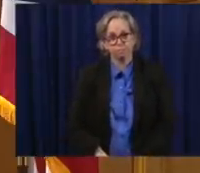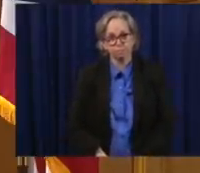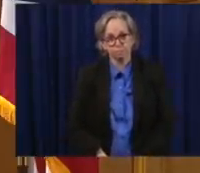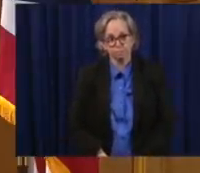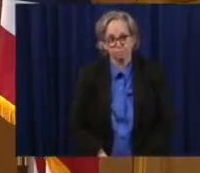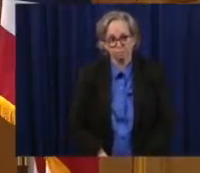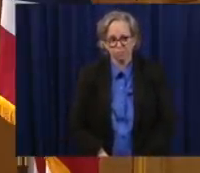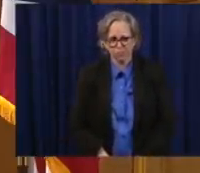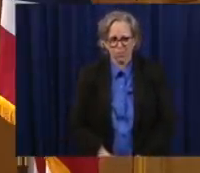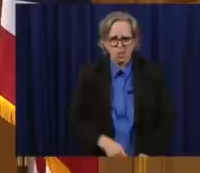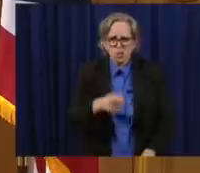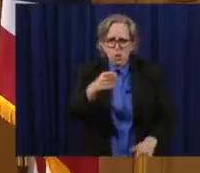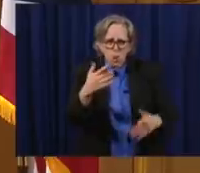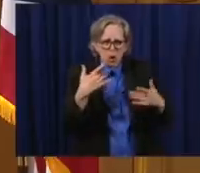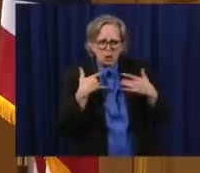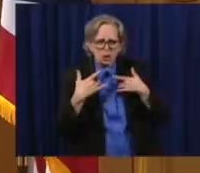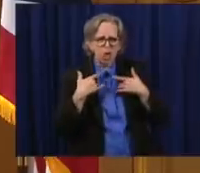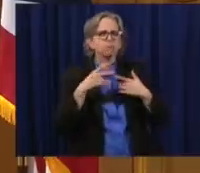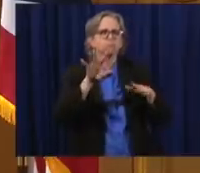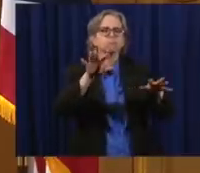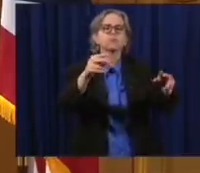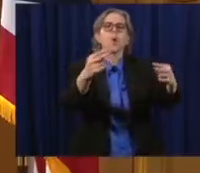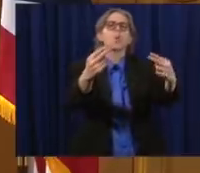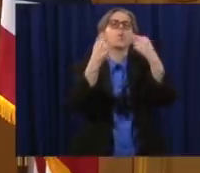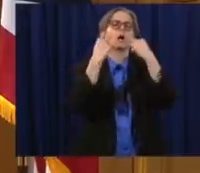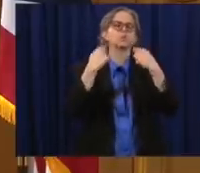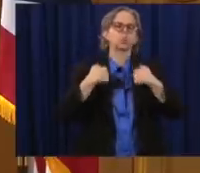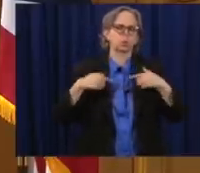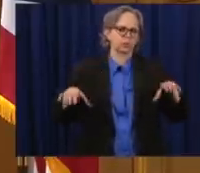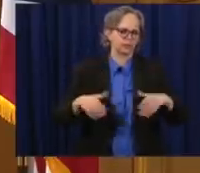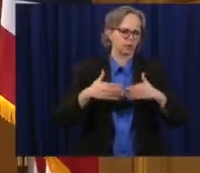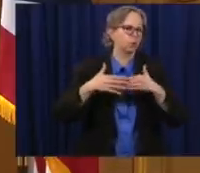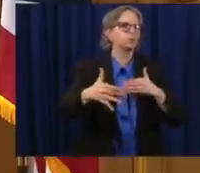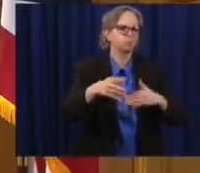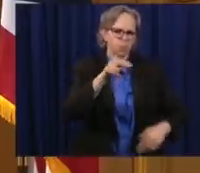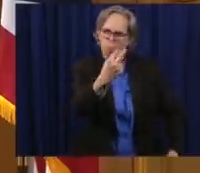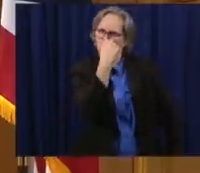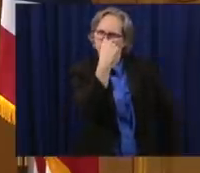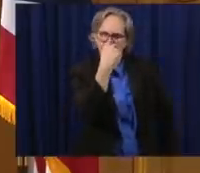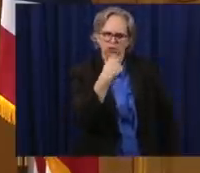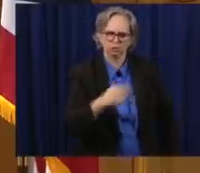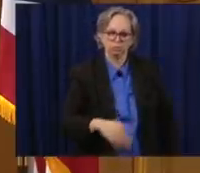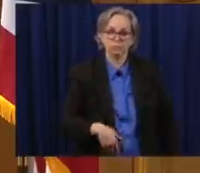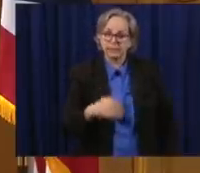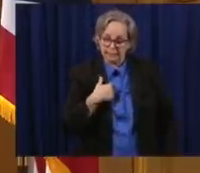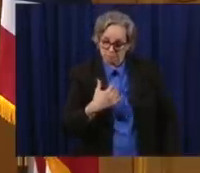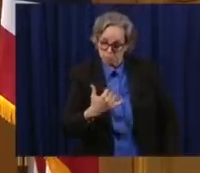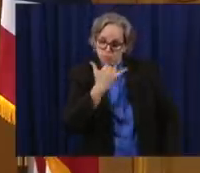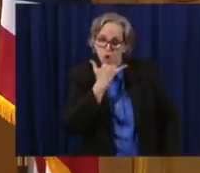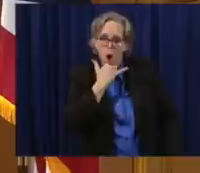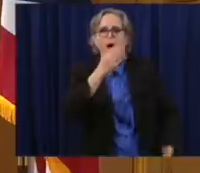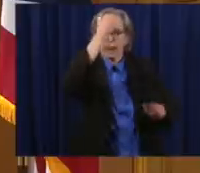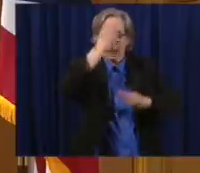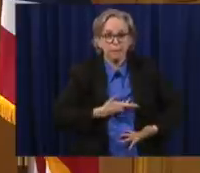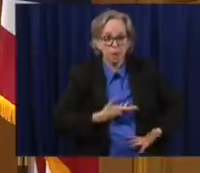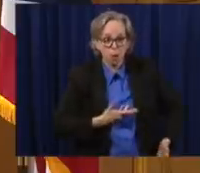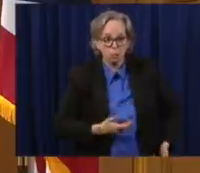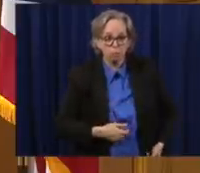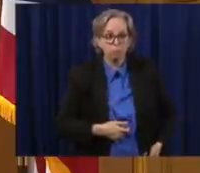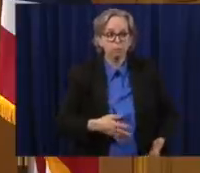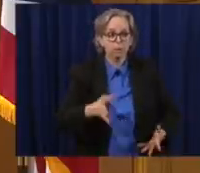concerned, just watch what we do. And if you think what we're doing is wrong, let us know. Let the news media